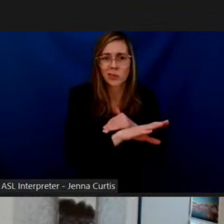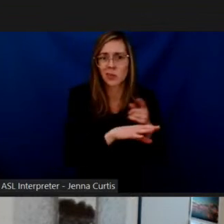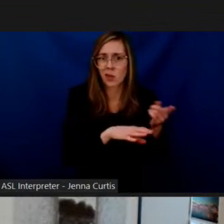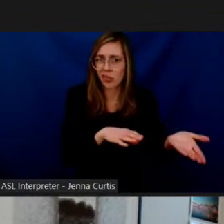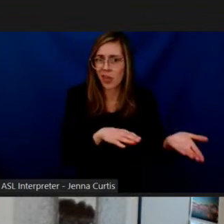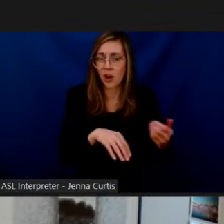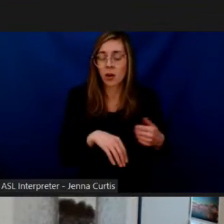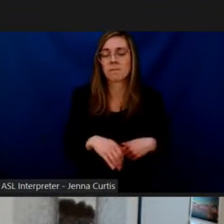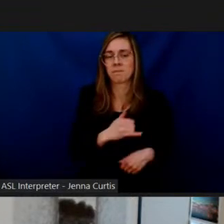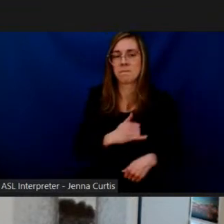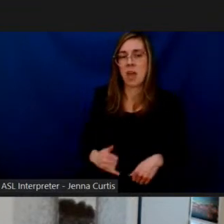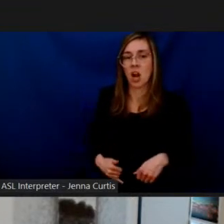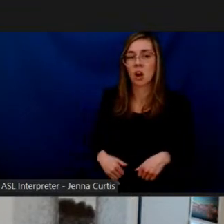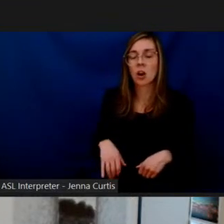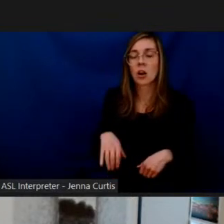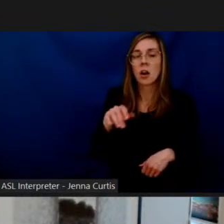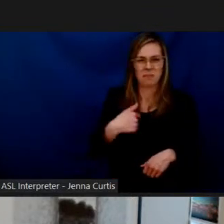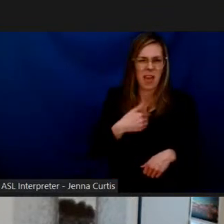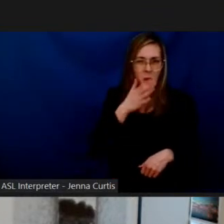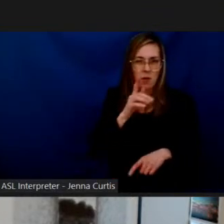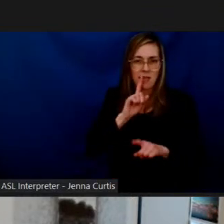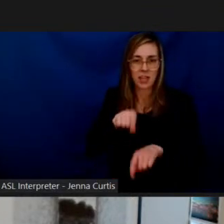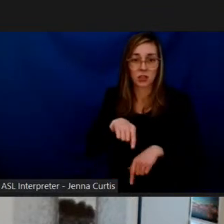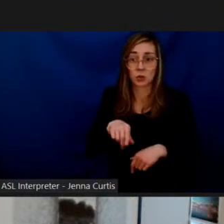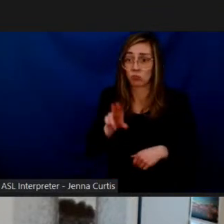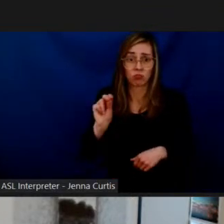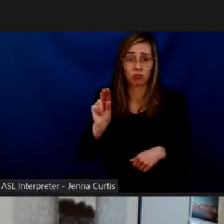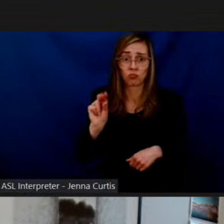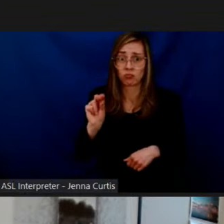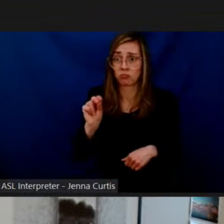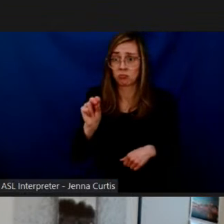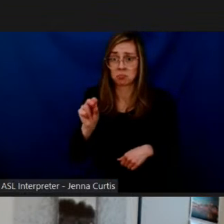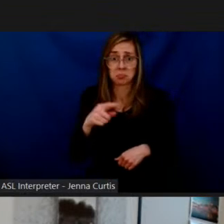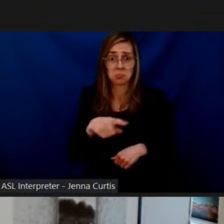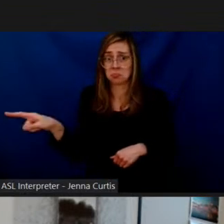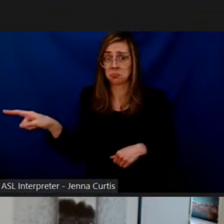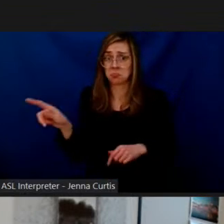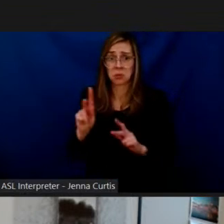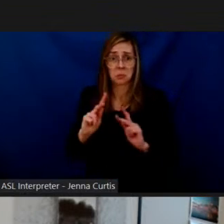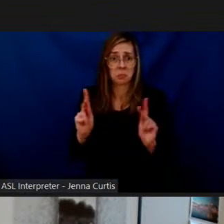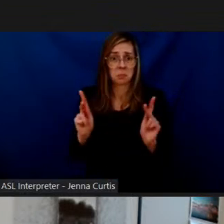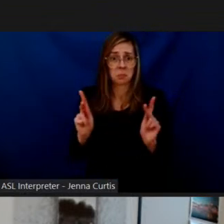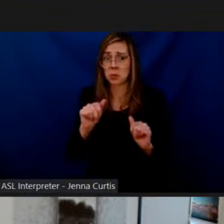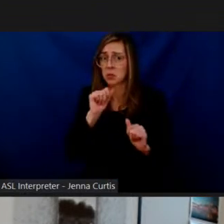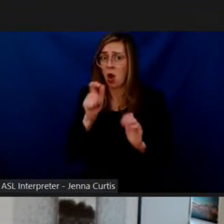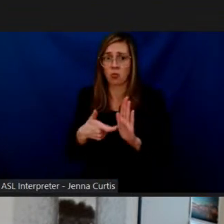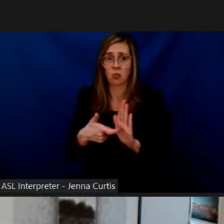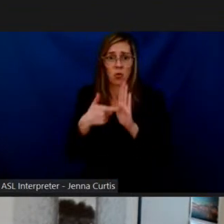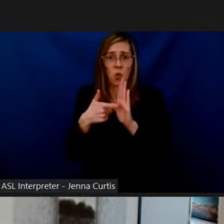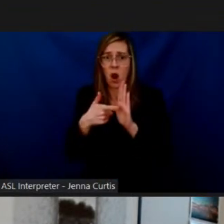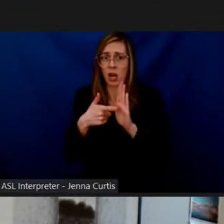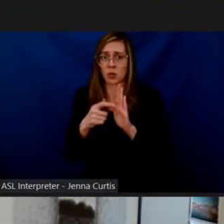I'll one. take that. The answer is no. People are not required to go to this